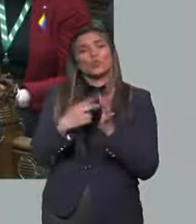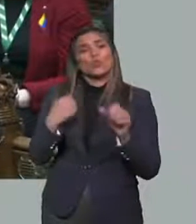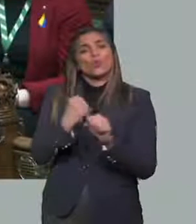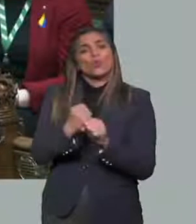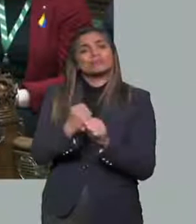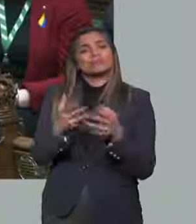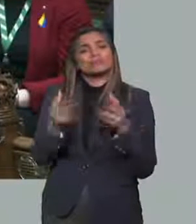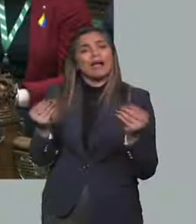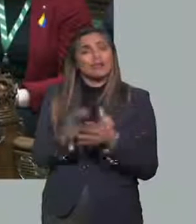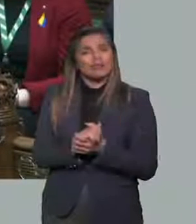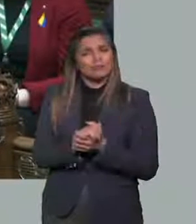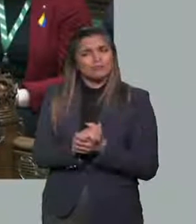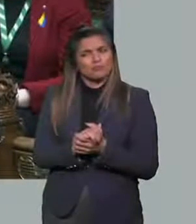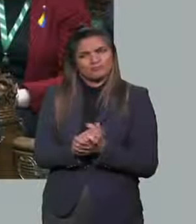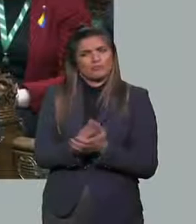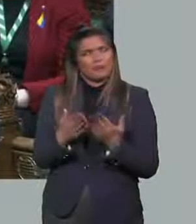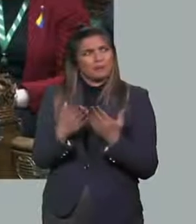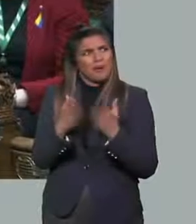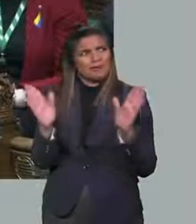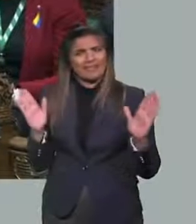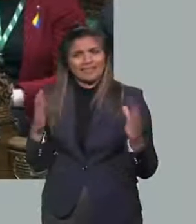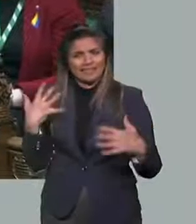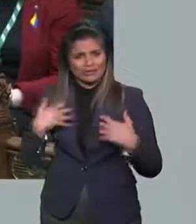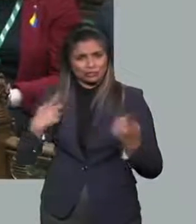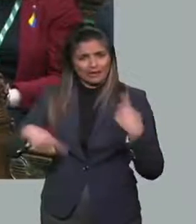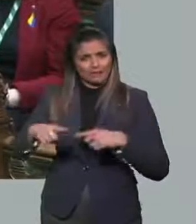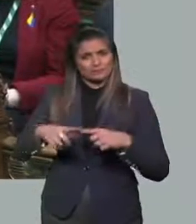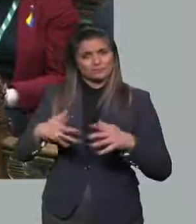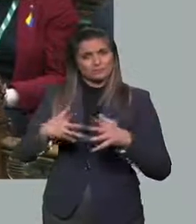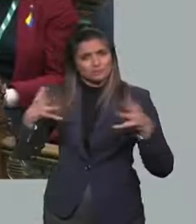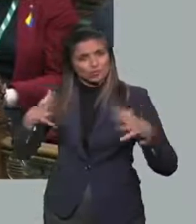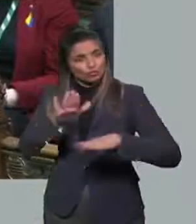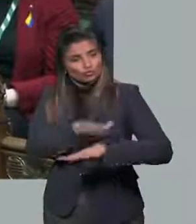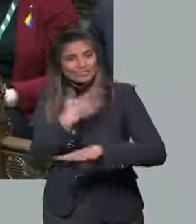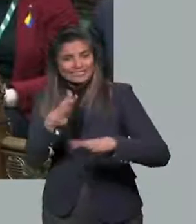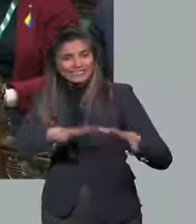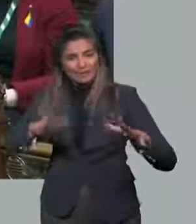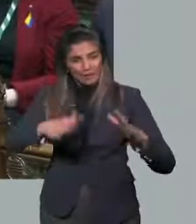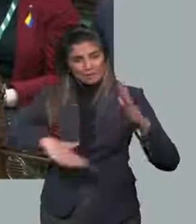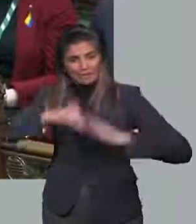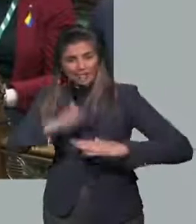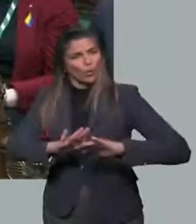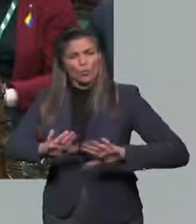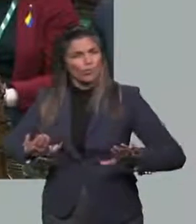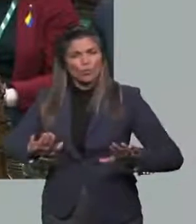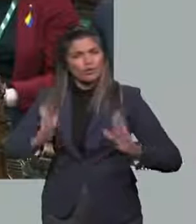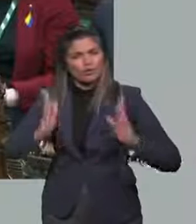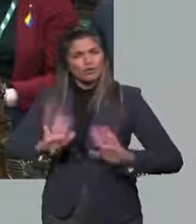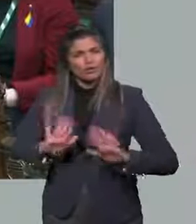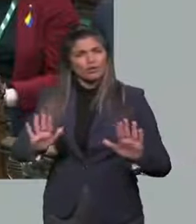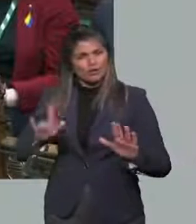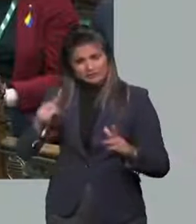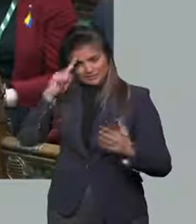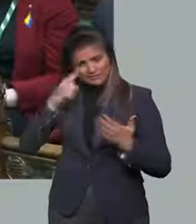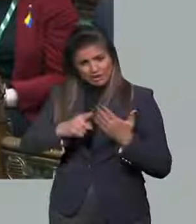policy, it's against public interest for every green field that's a strategic gap to be built on, and inspectors made a decision which would wipe